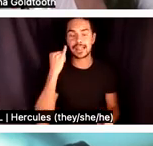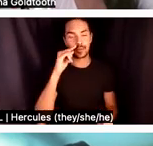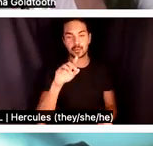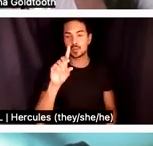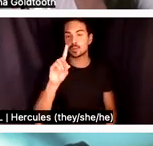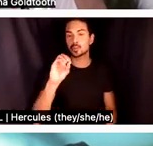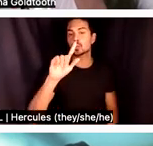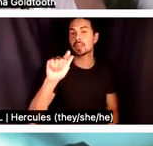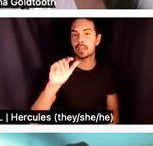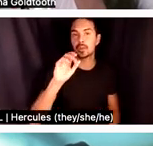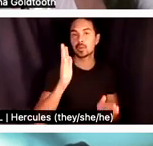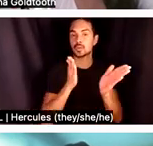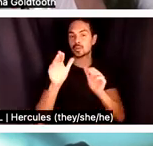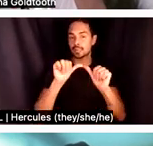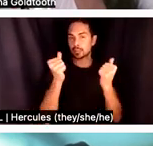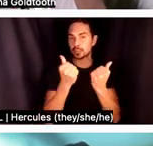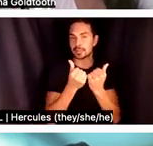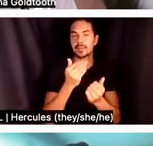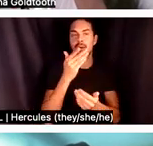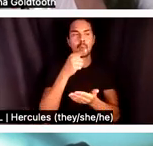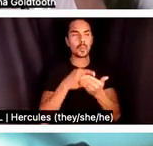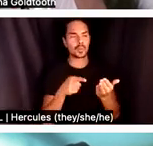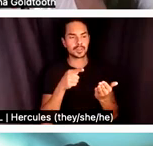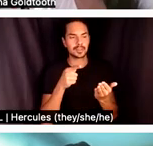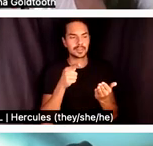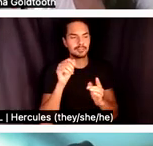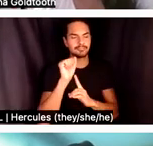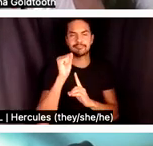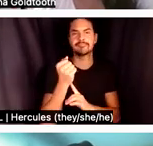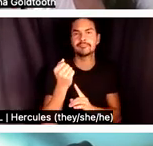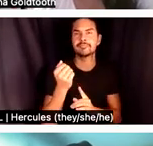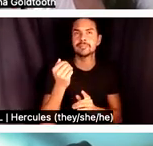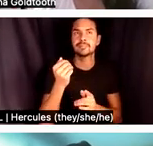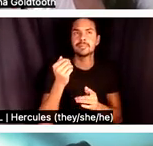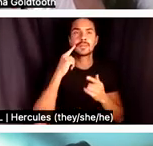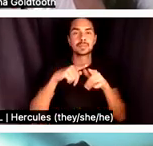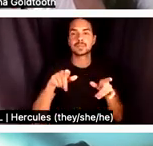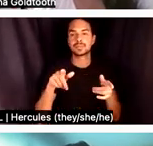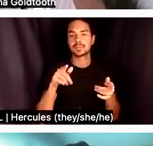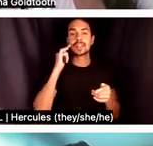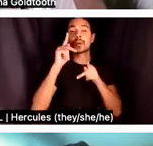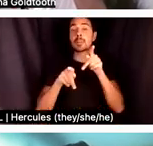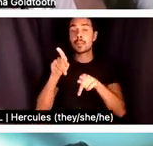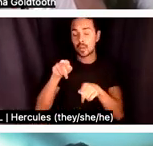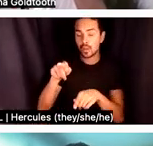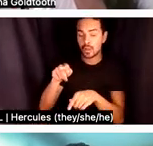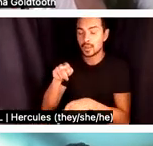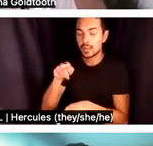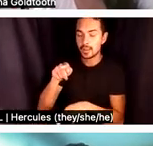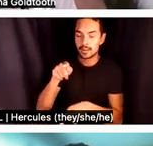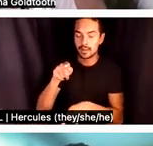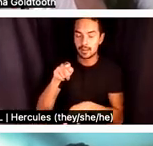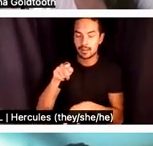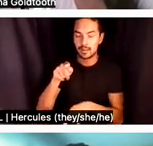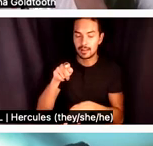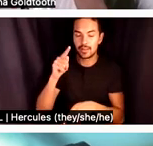multi-service agency, what sort of checks do you do when people, when they come into